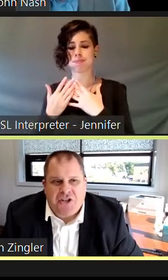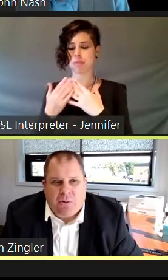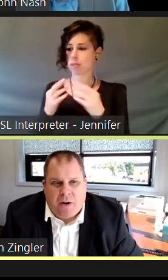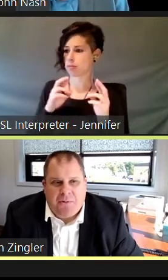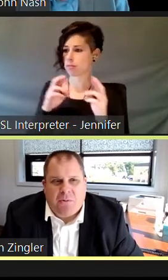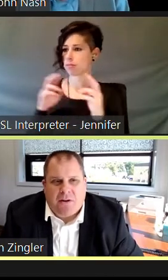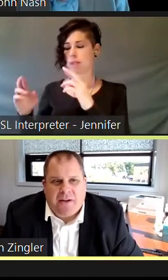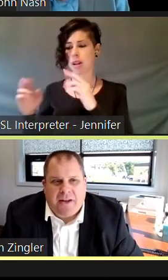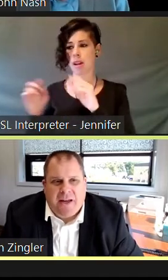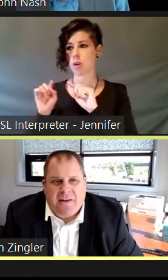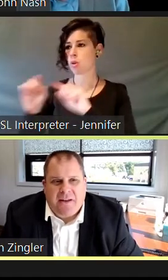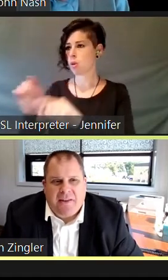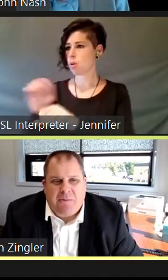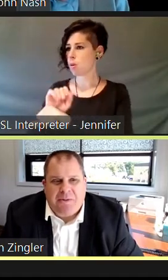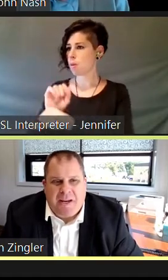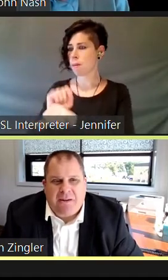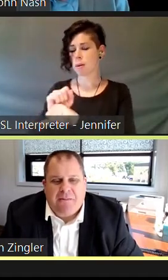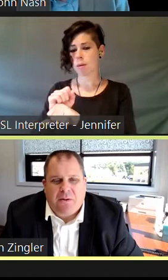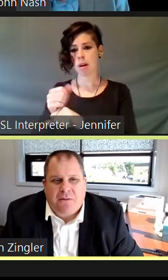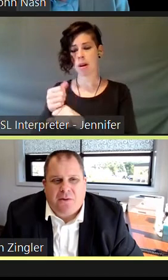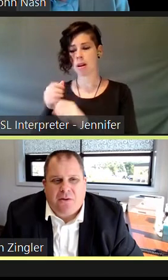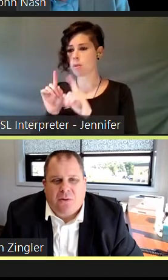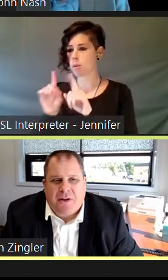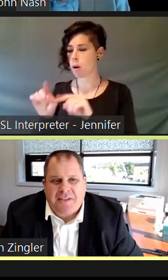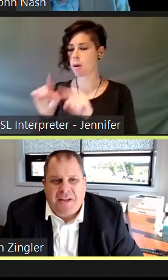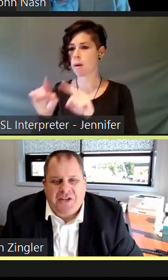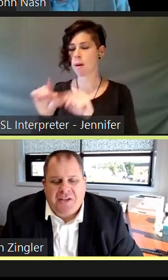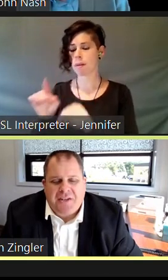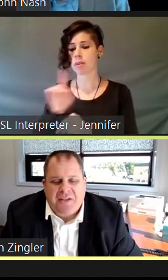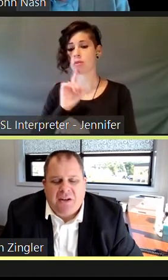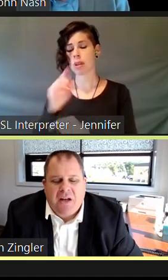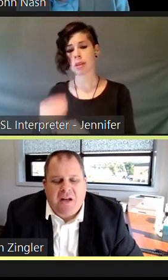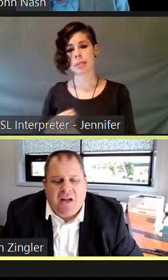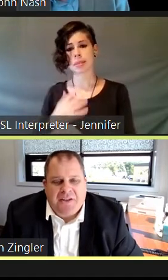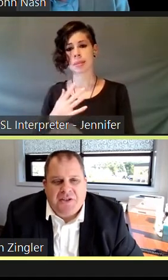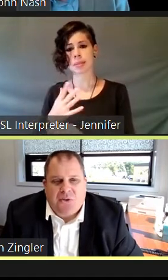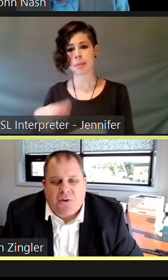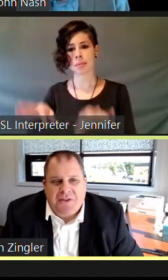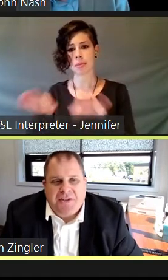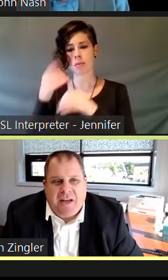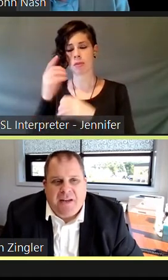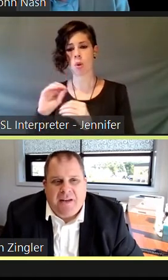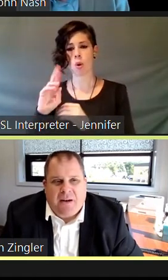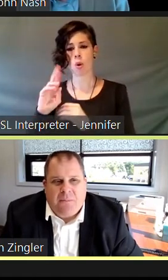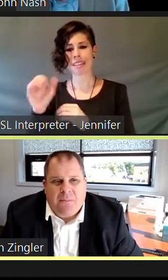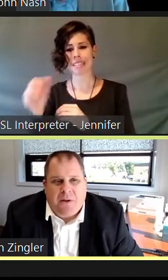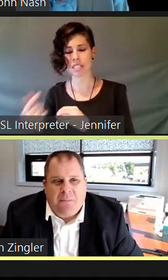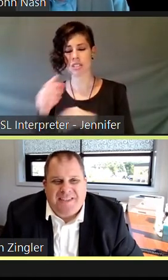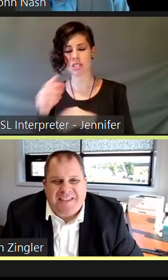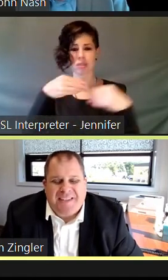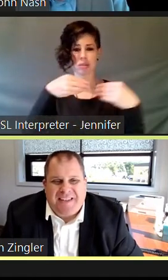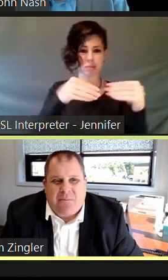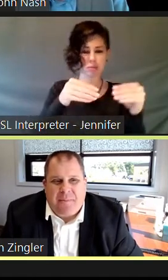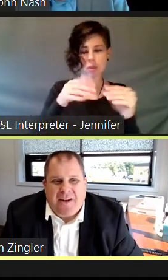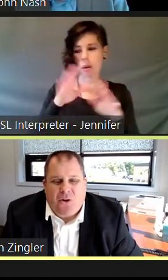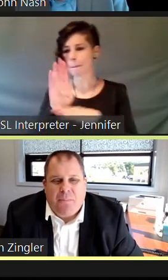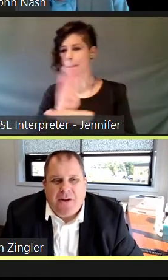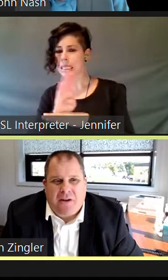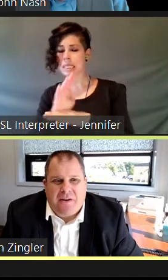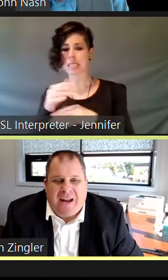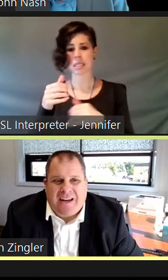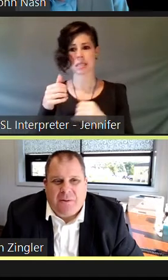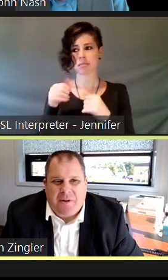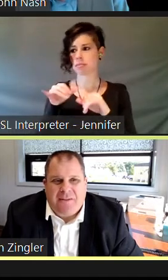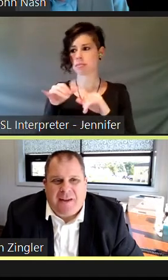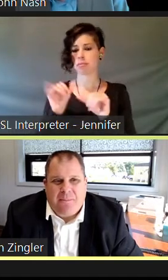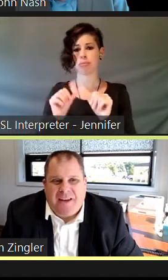and show up to work. And that was meaningful for organizations and stores and businesses that remained open,